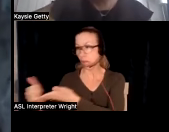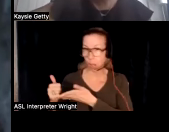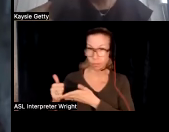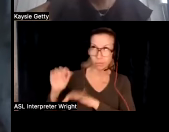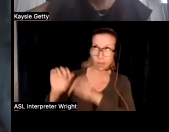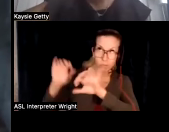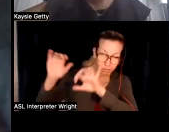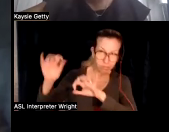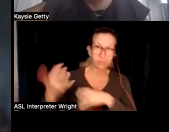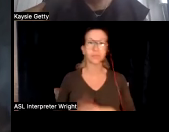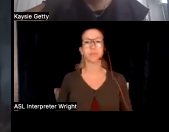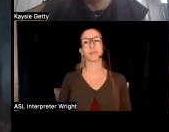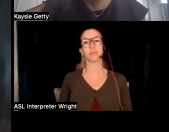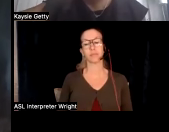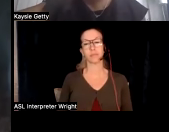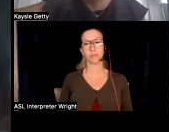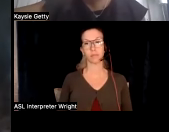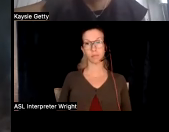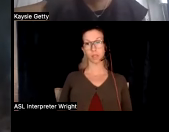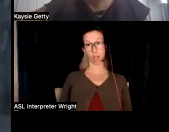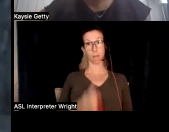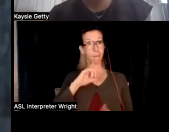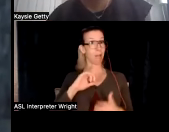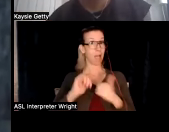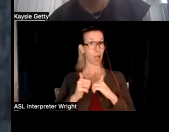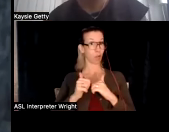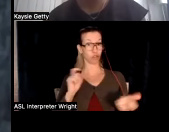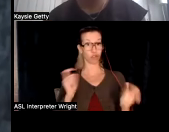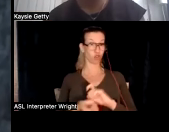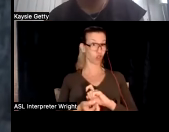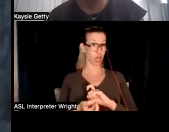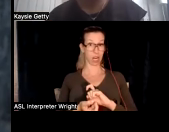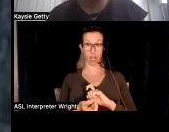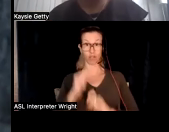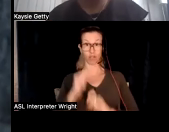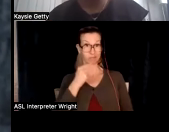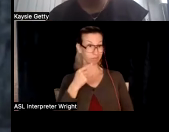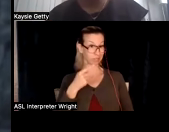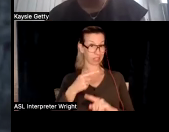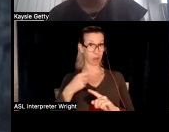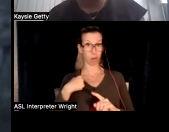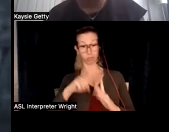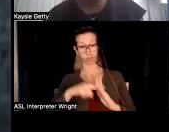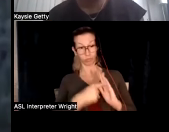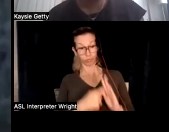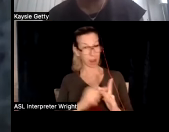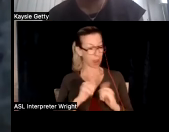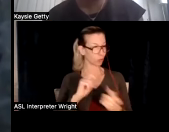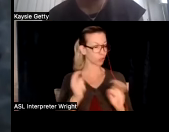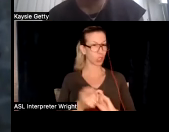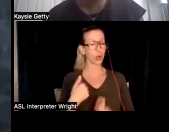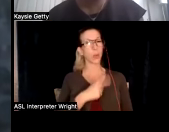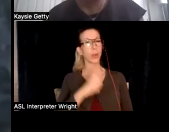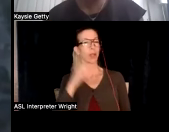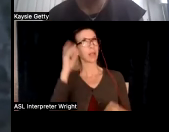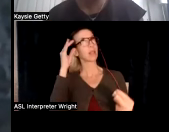skill. The way in which it's really changed, I would say significantly since we first asserted this framework, is to really begin to think about how resilience needs to be